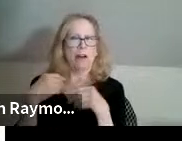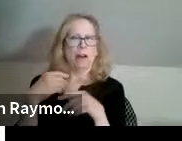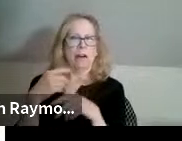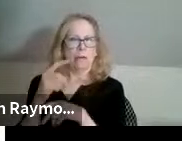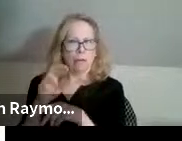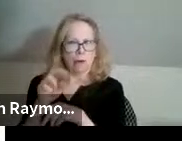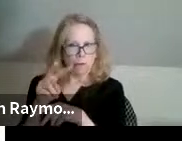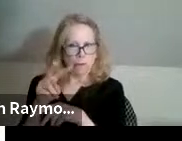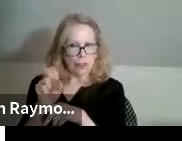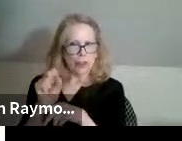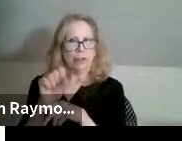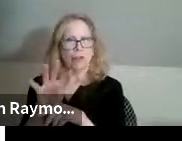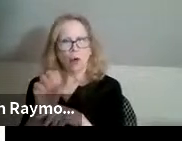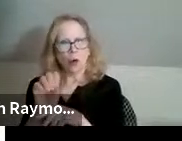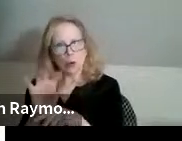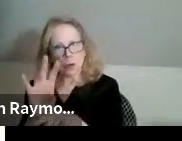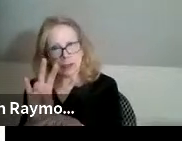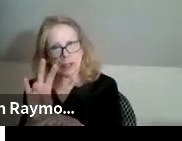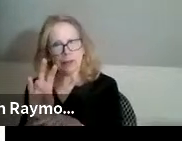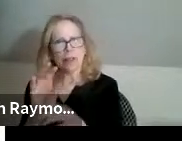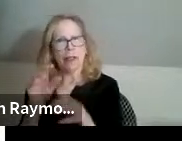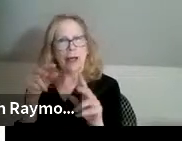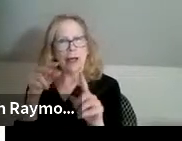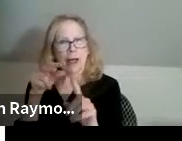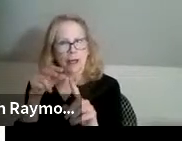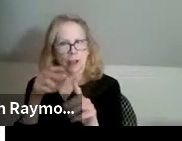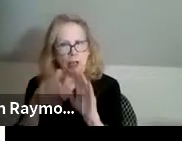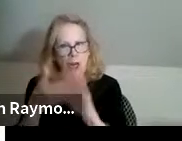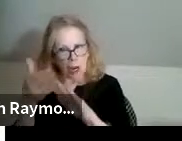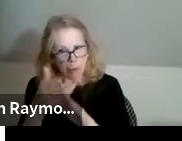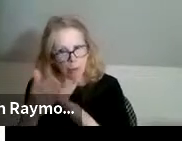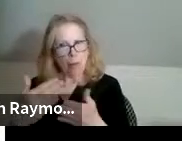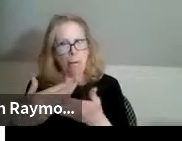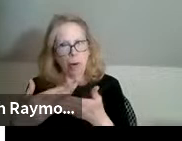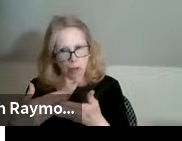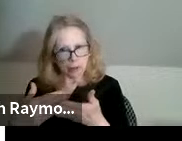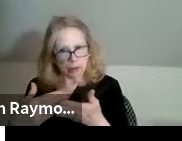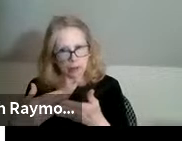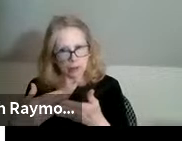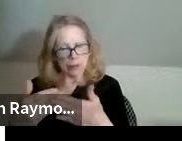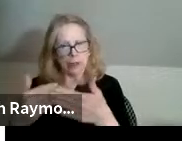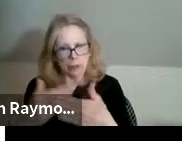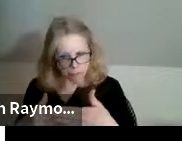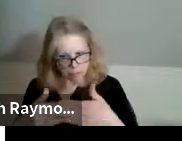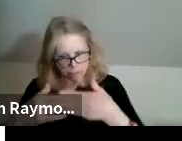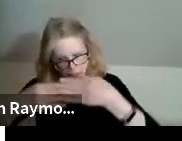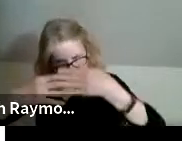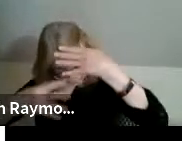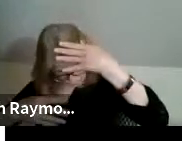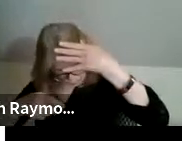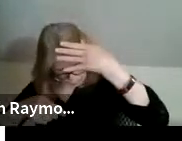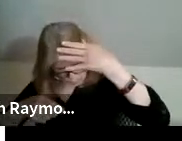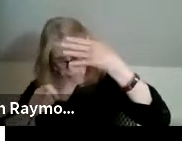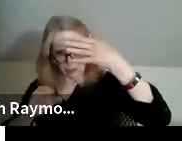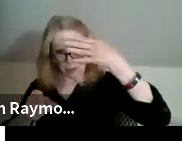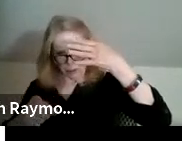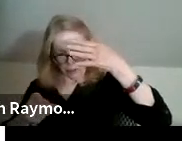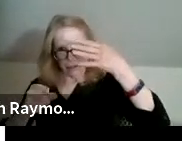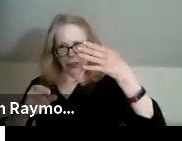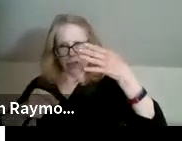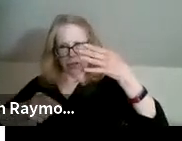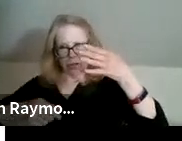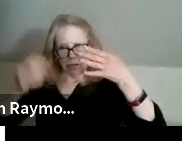407 on operable parts. A subsection of operable parts is reach, height, and